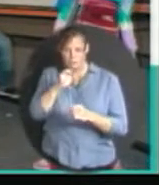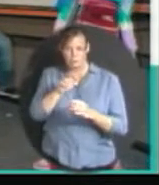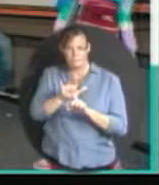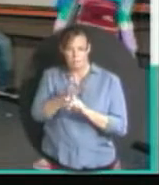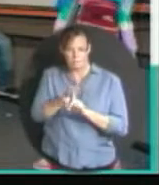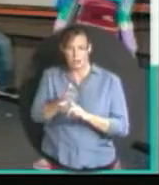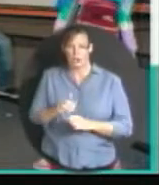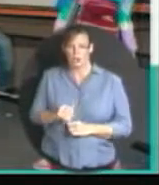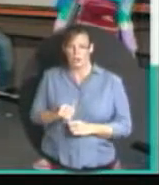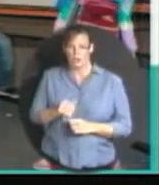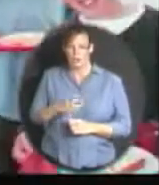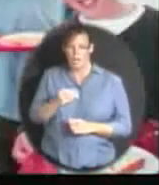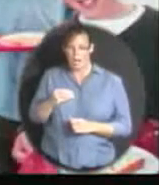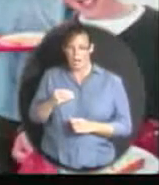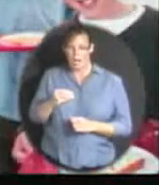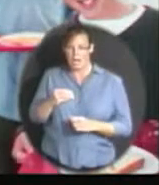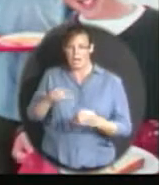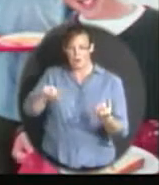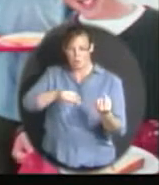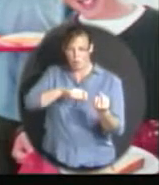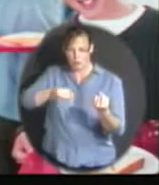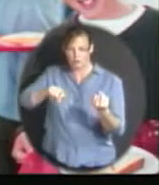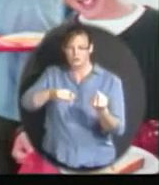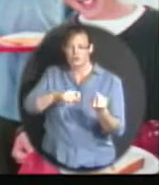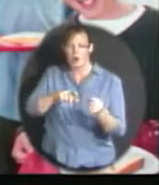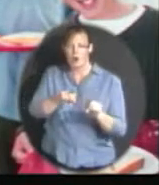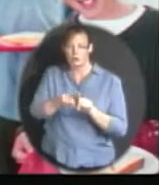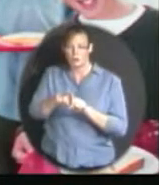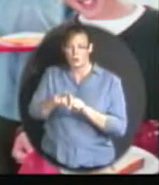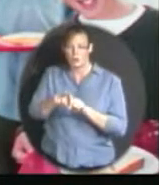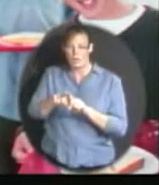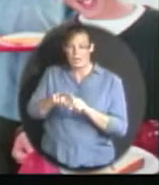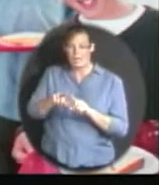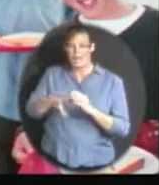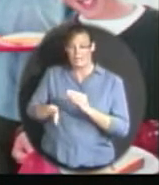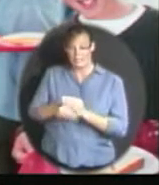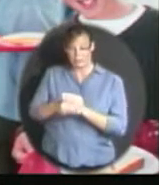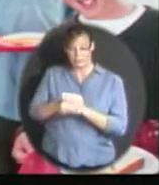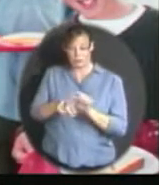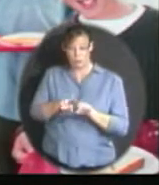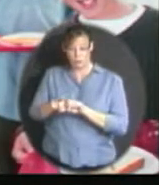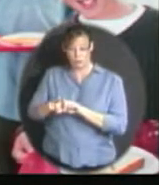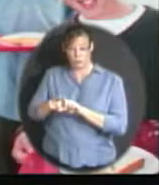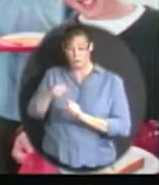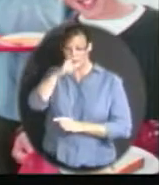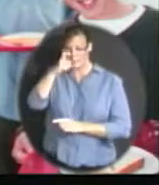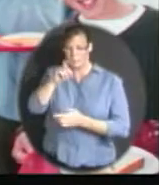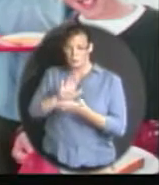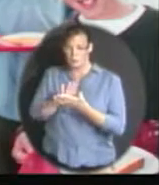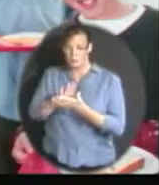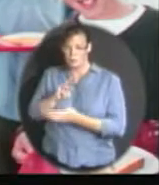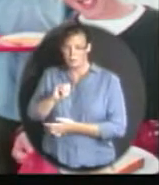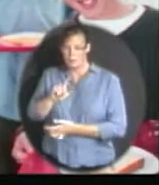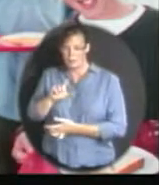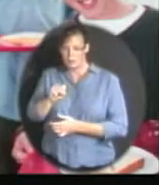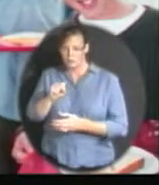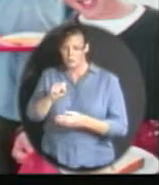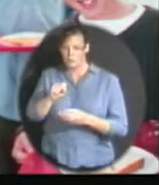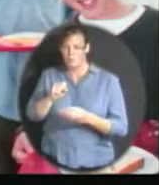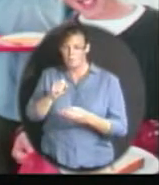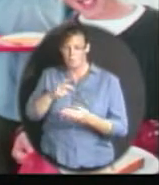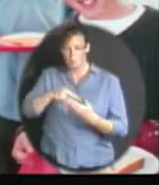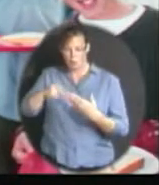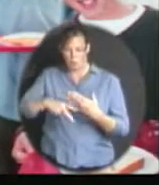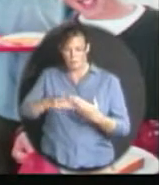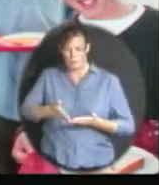that class, and string orchestra. A new addition to the summer program this year was the Summer School Meals Program. And while